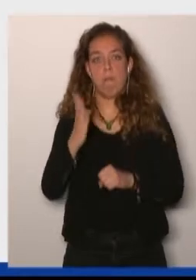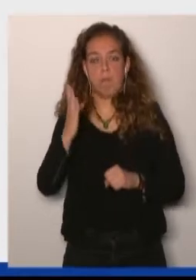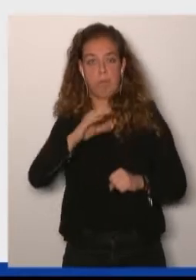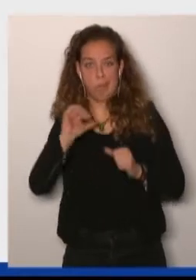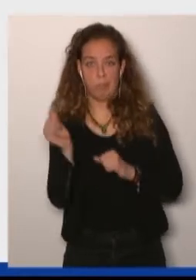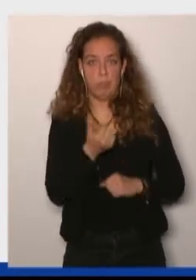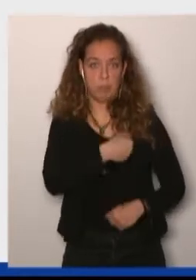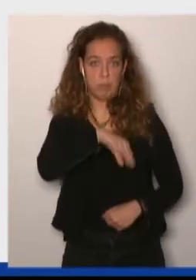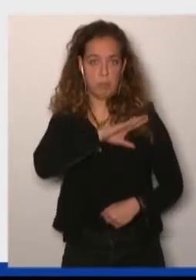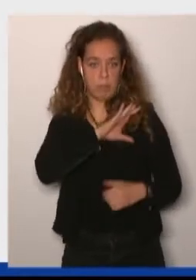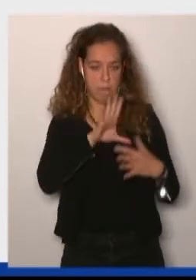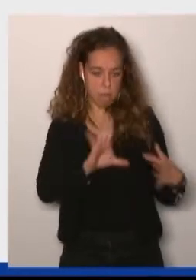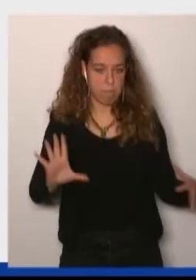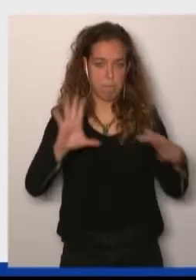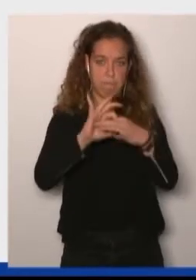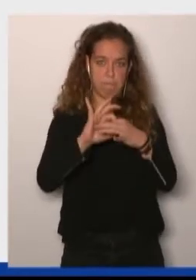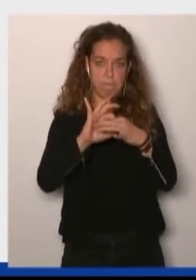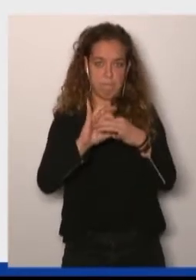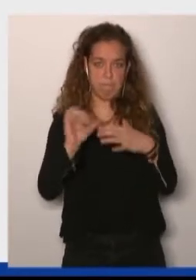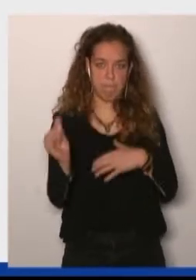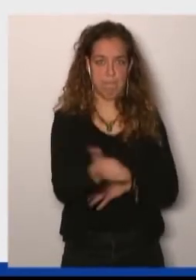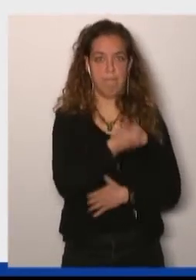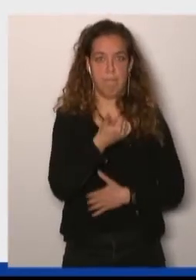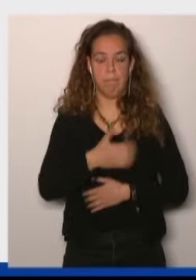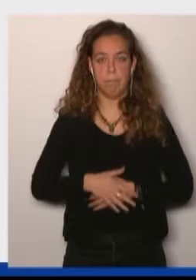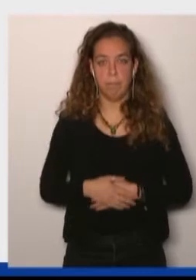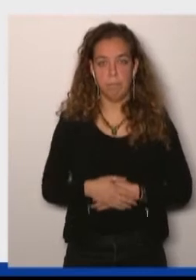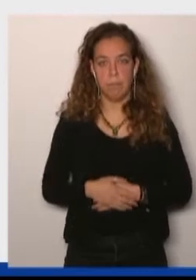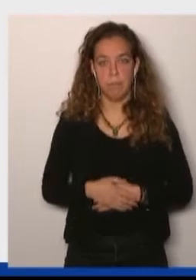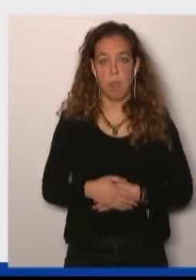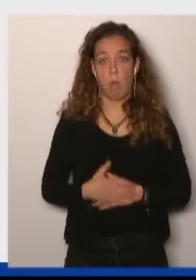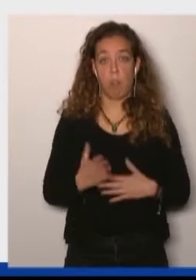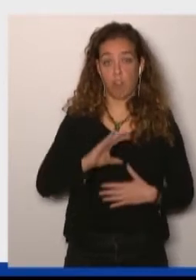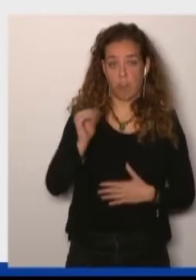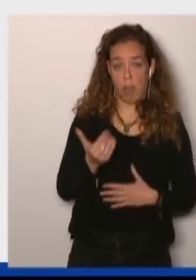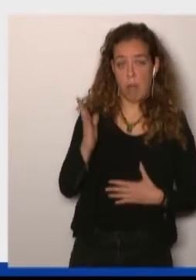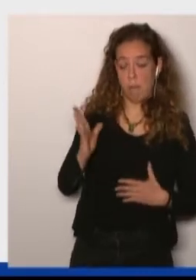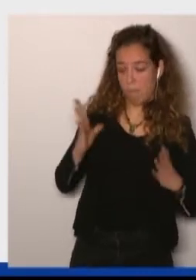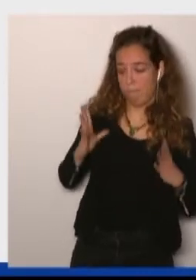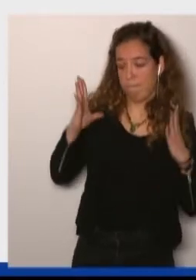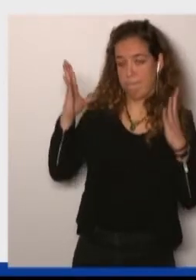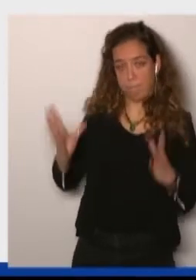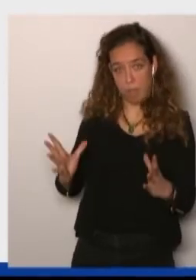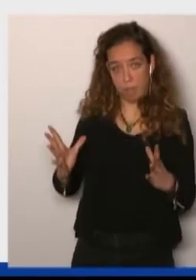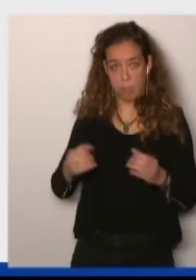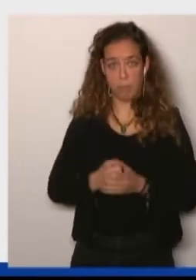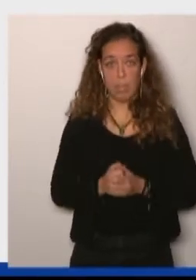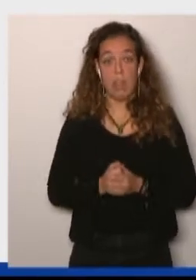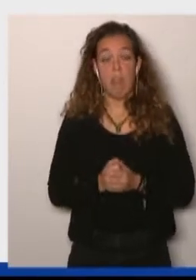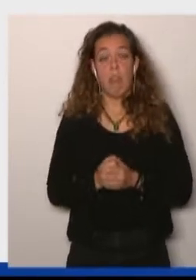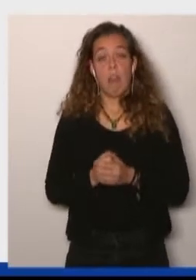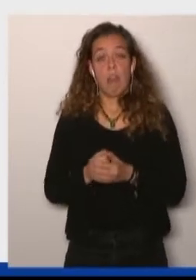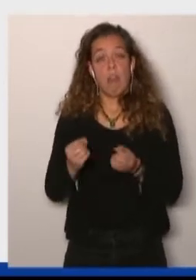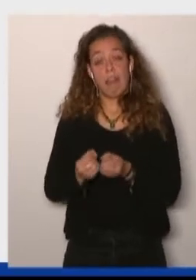the process. We need to engage to ensure developments are prioritized for the most promising product to be evaluated